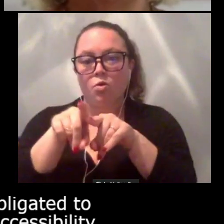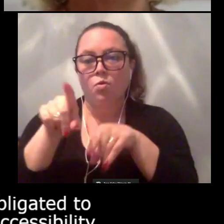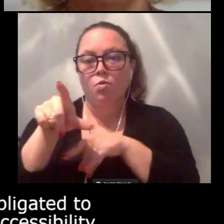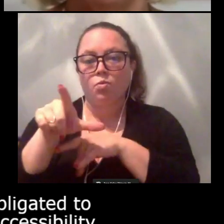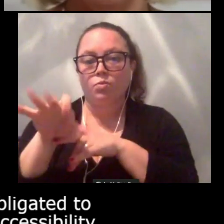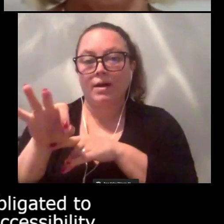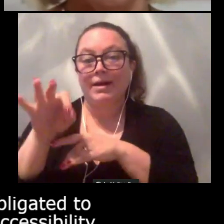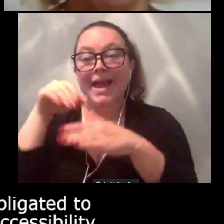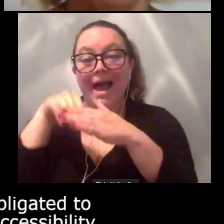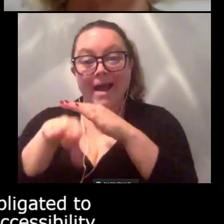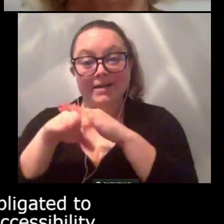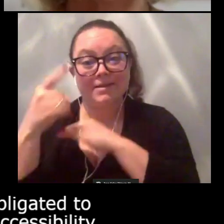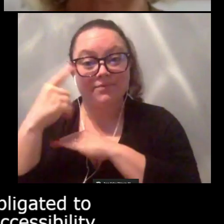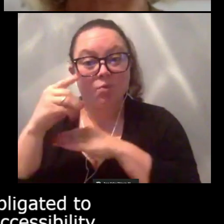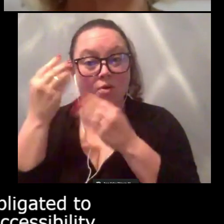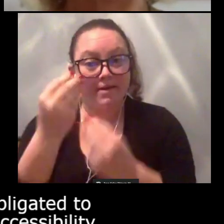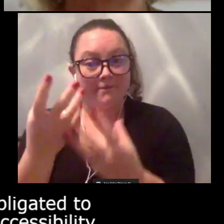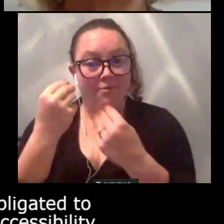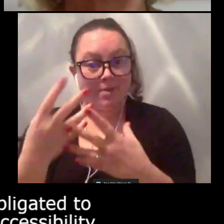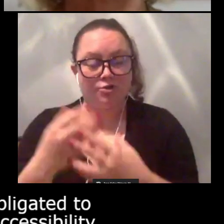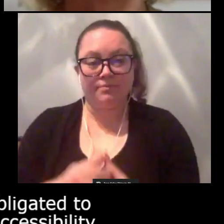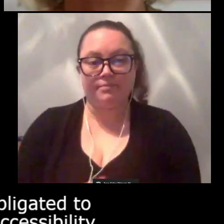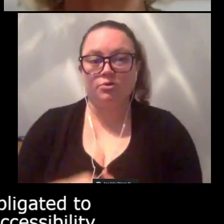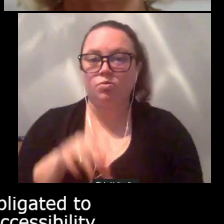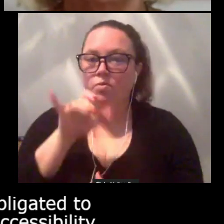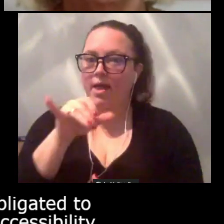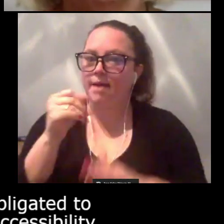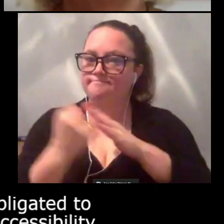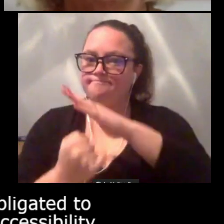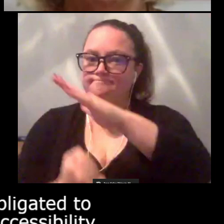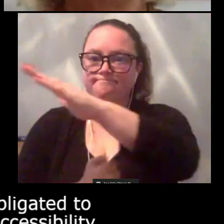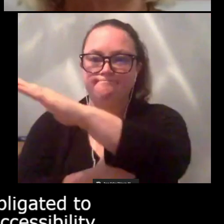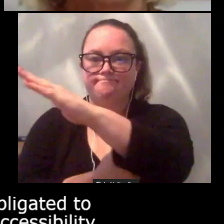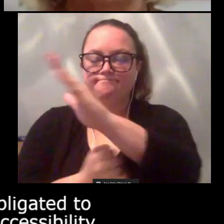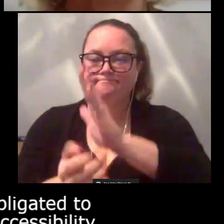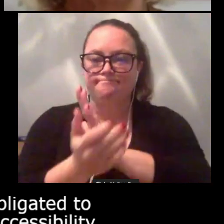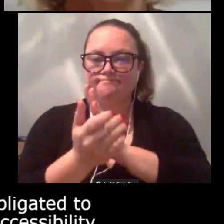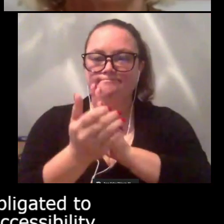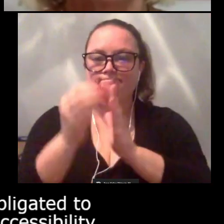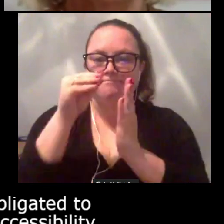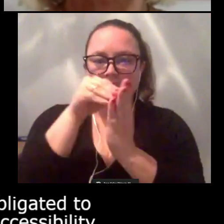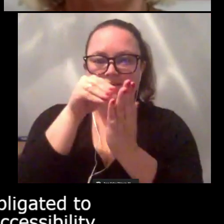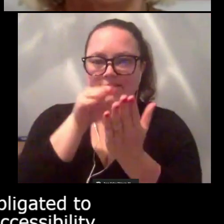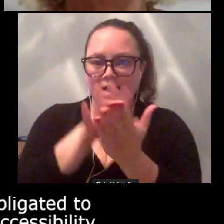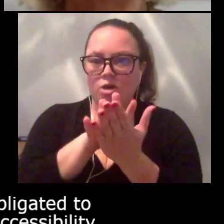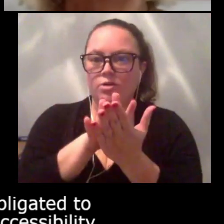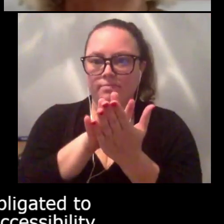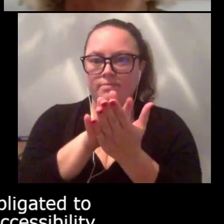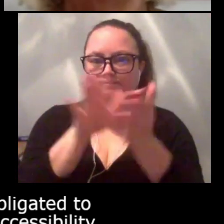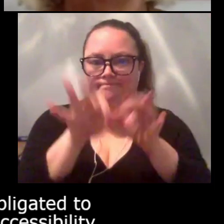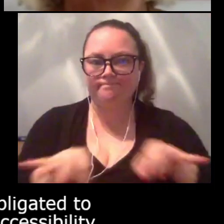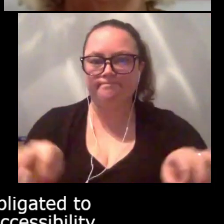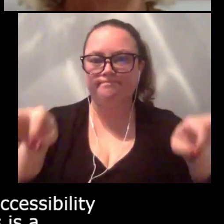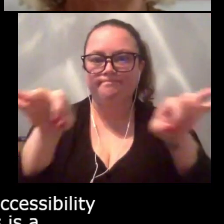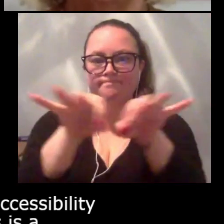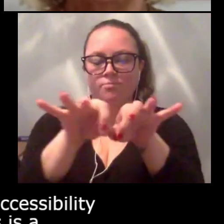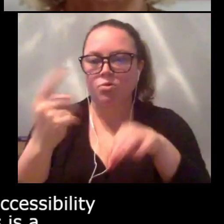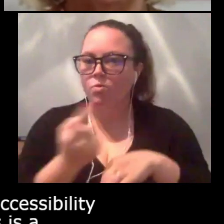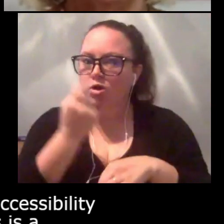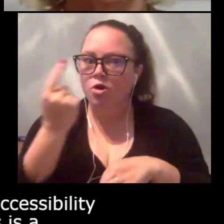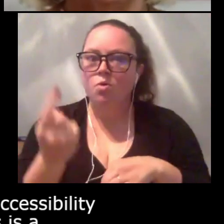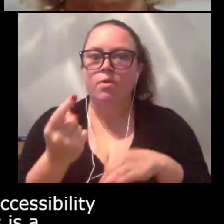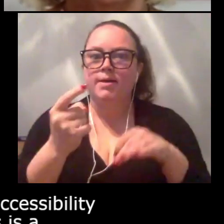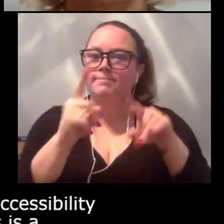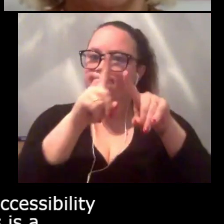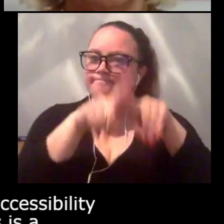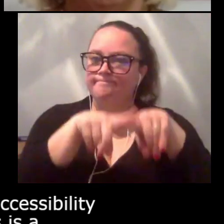So this is a foundation document that we always refer to in any